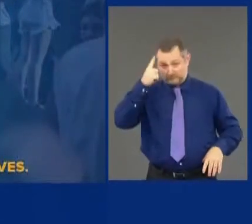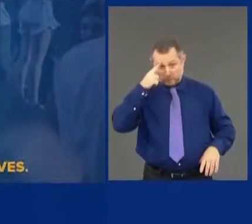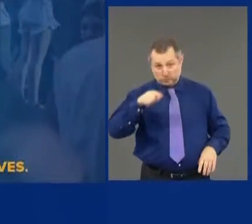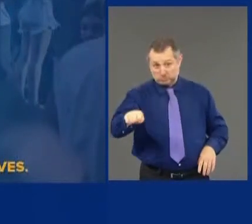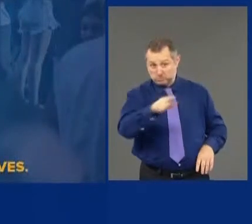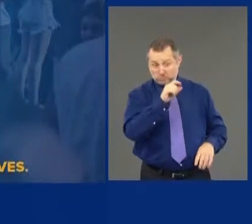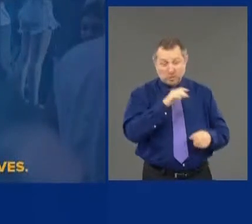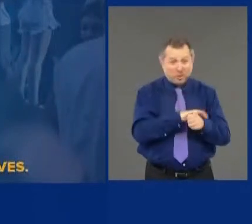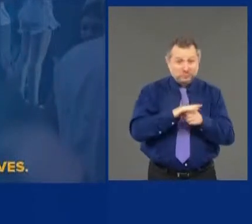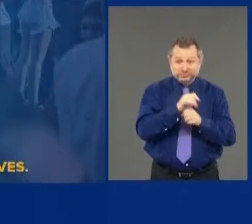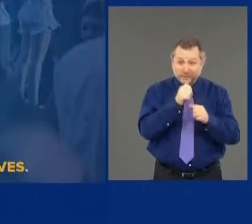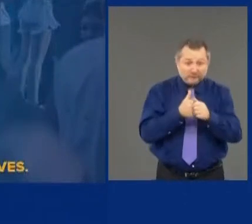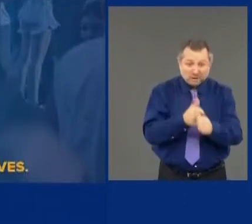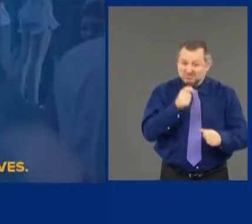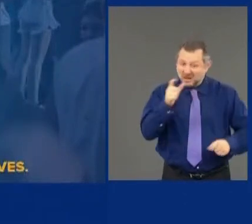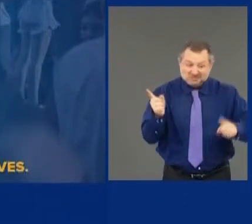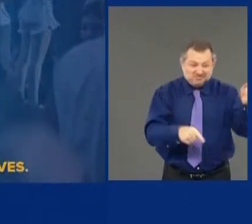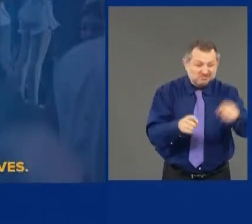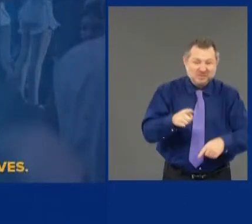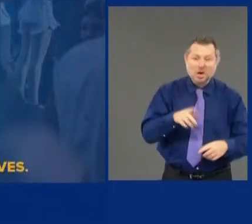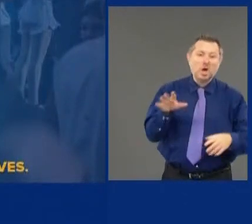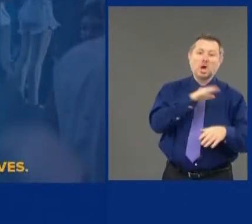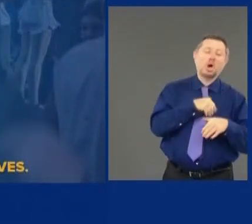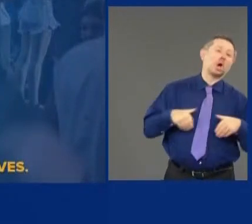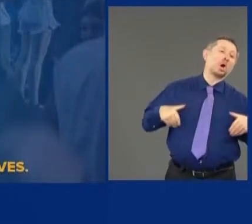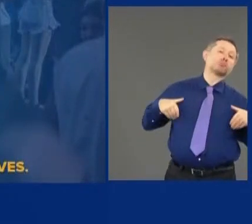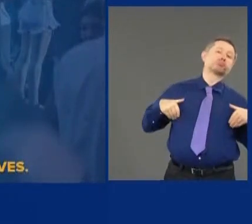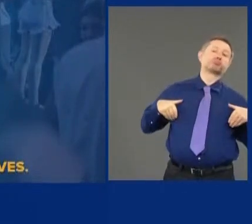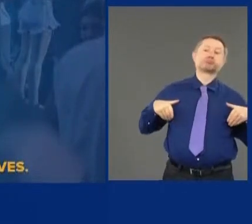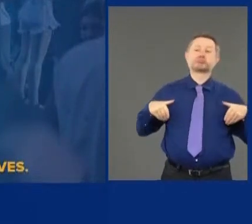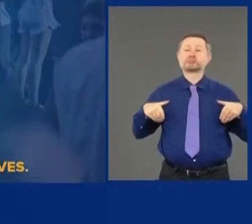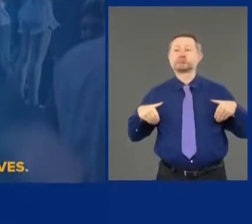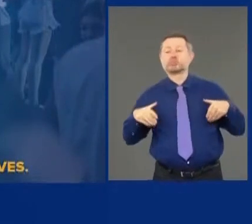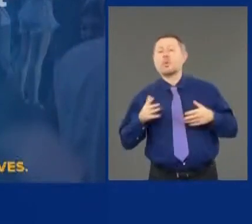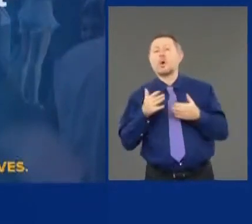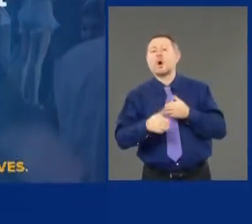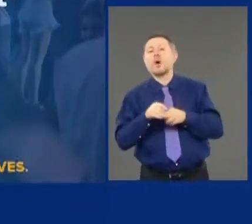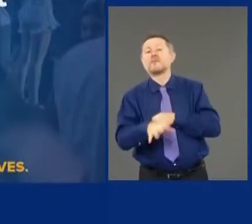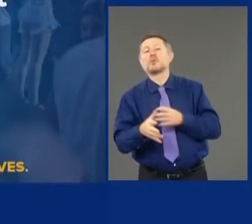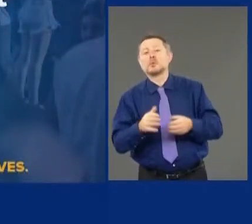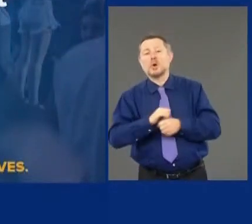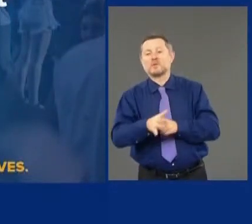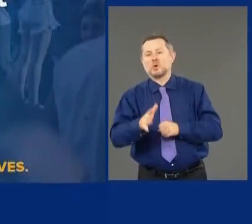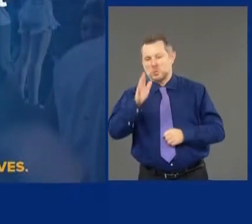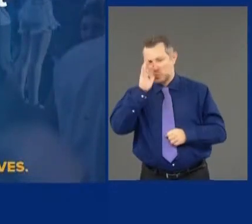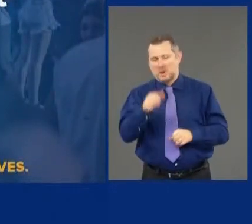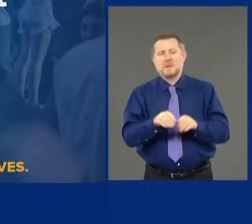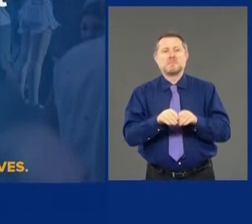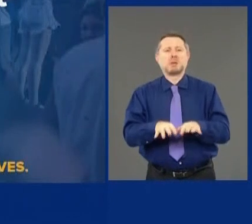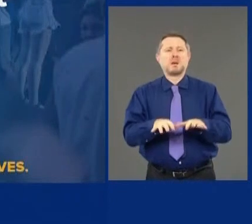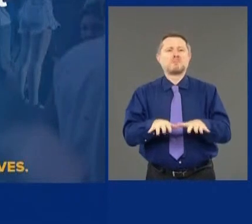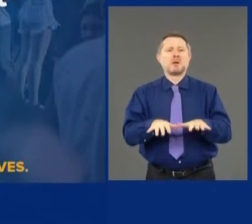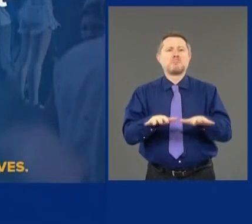it. What's going to happen? The virus is going to spread.